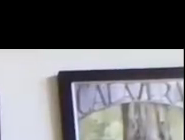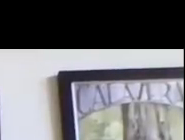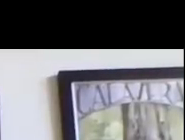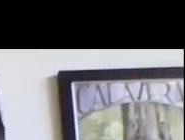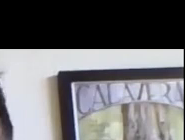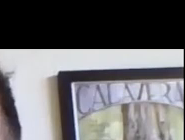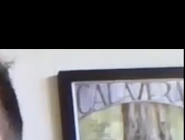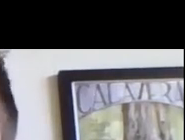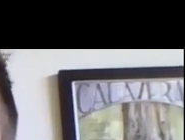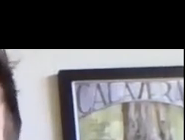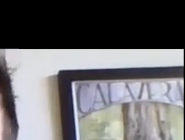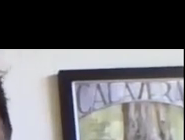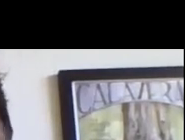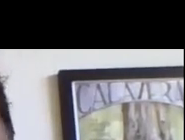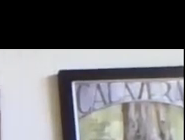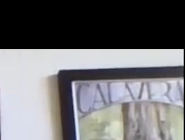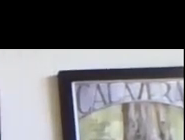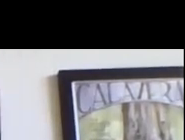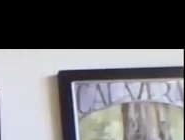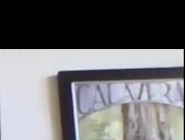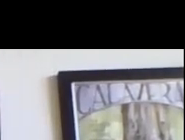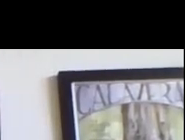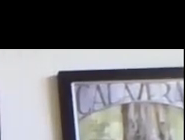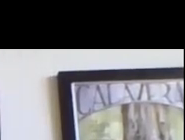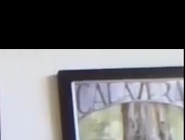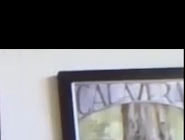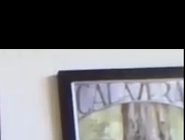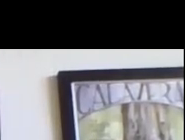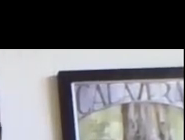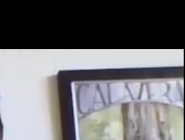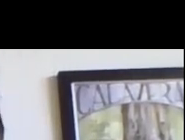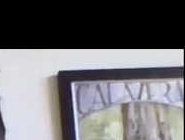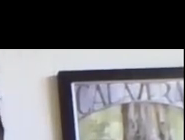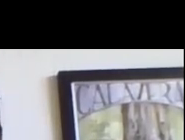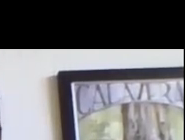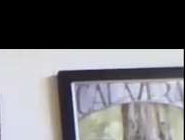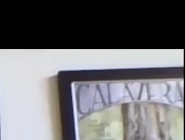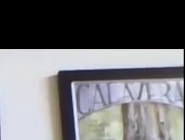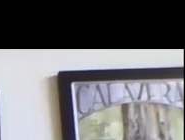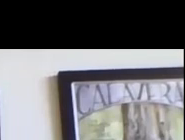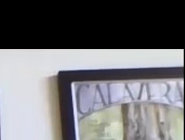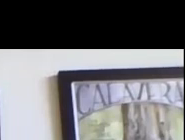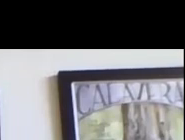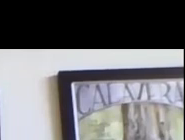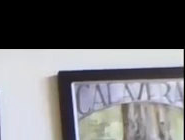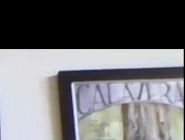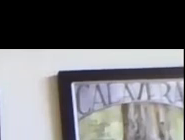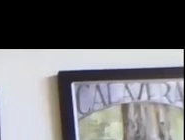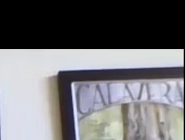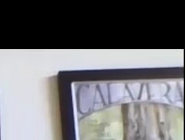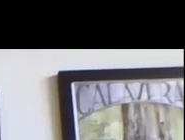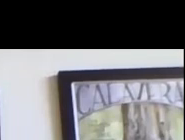some resources in the chat right there. Please do visit those nps.gov websites for more